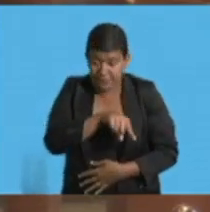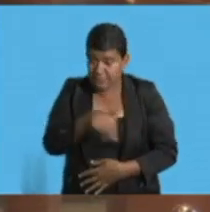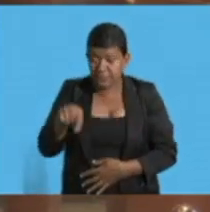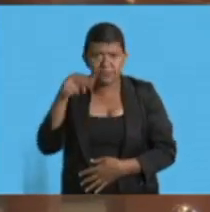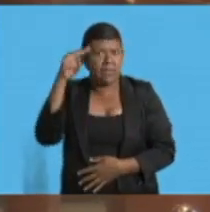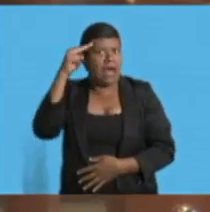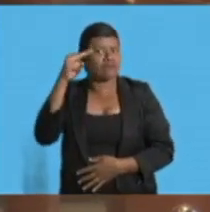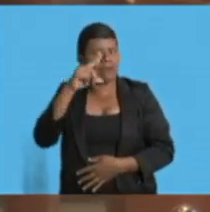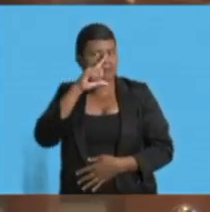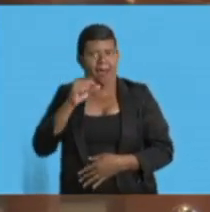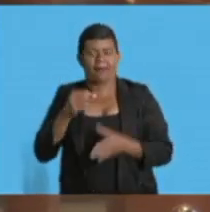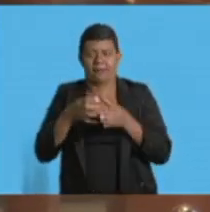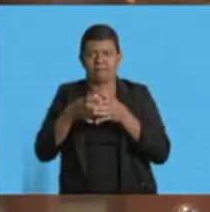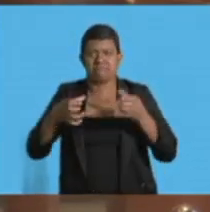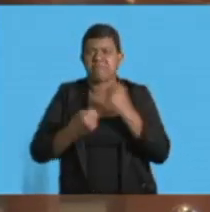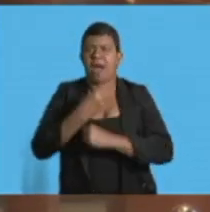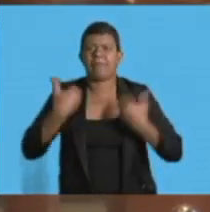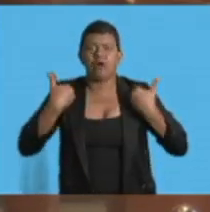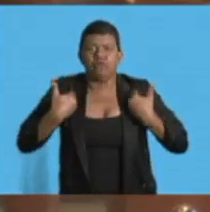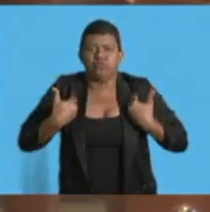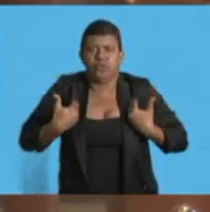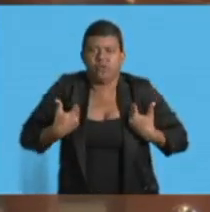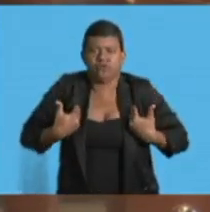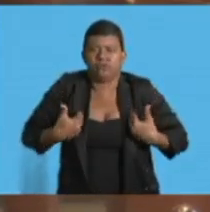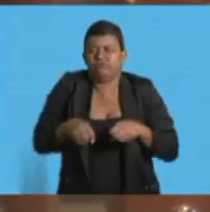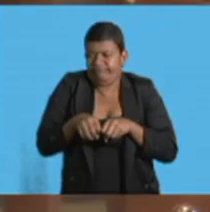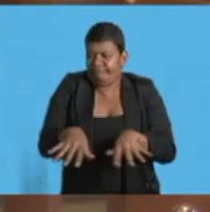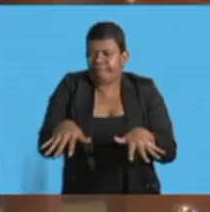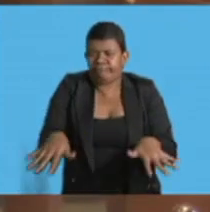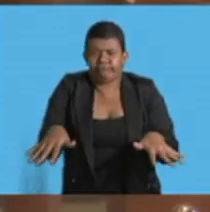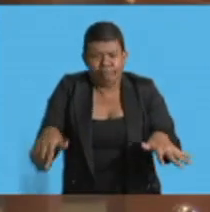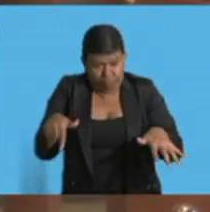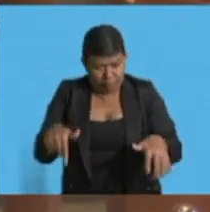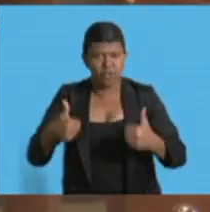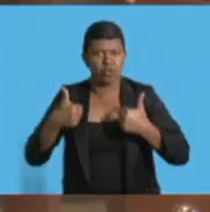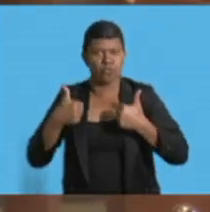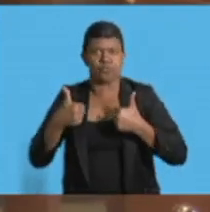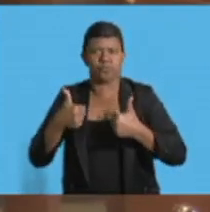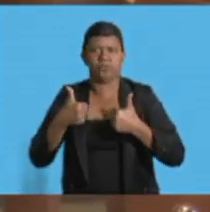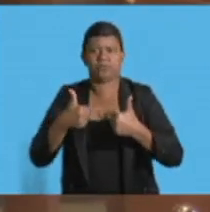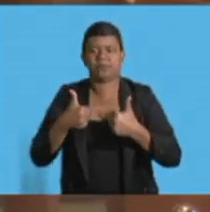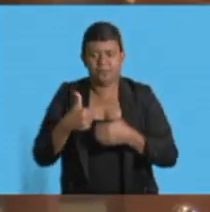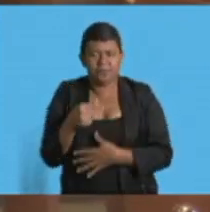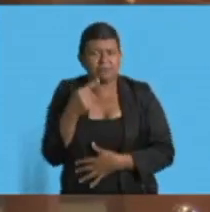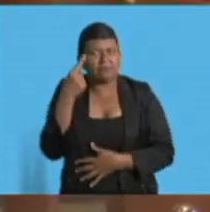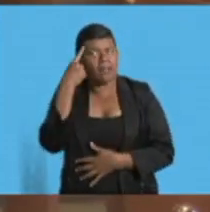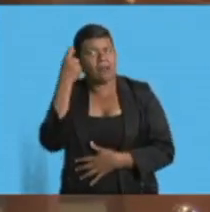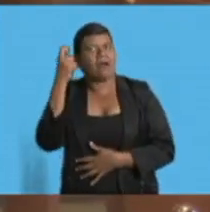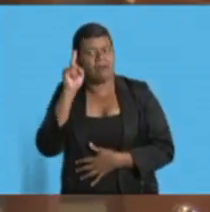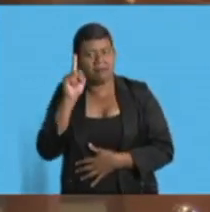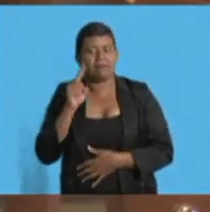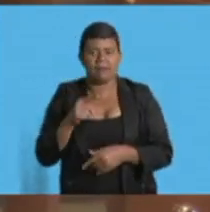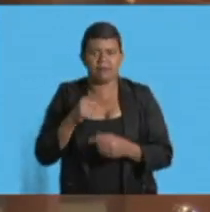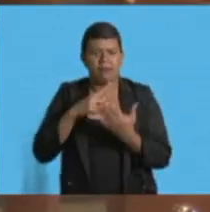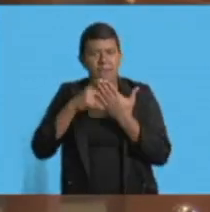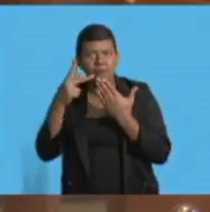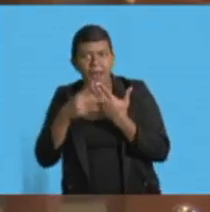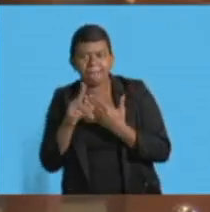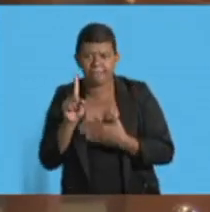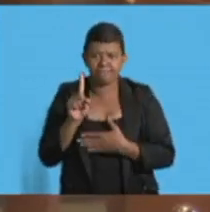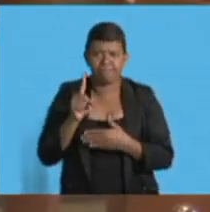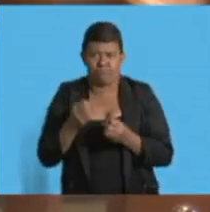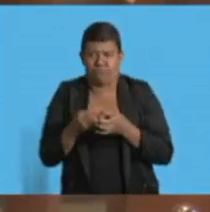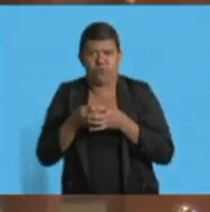prosperity. Madam Speaker, this is a great initiative, that the growing prosperity of the nation is